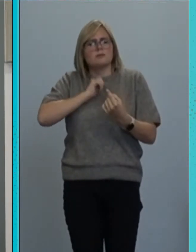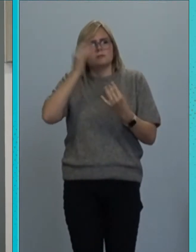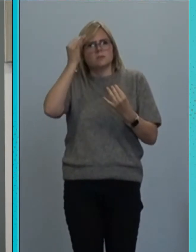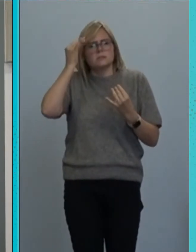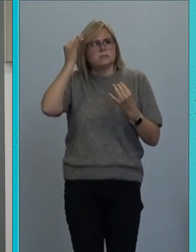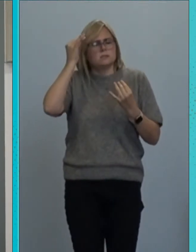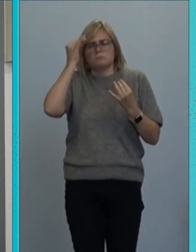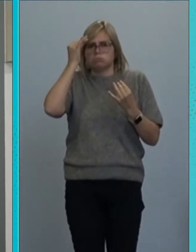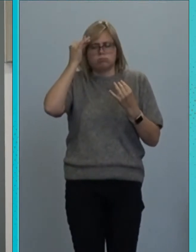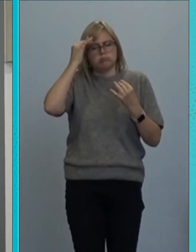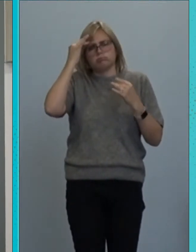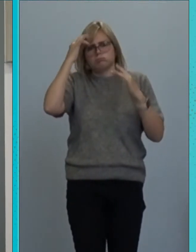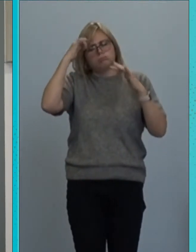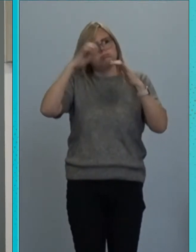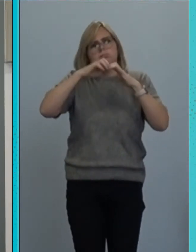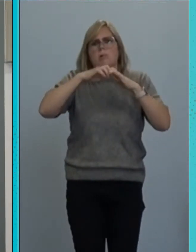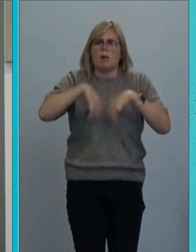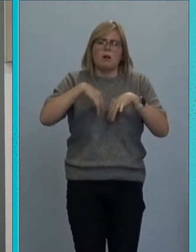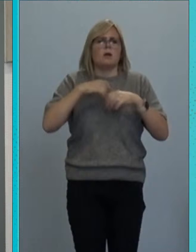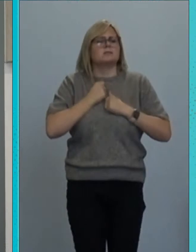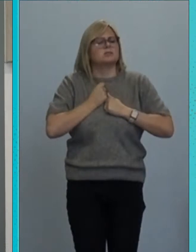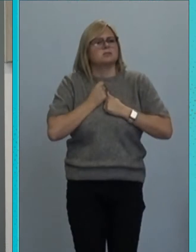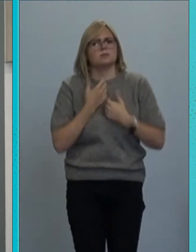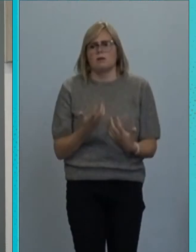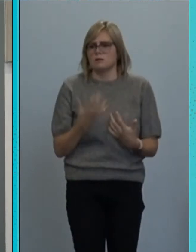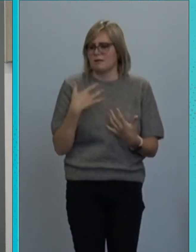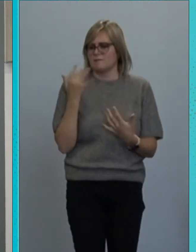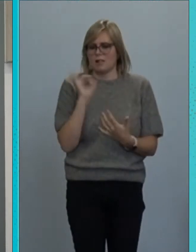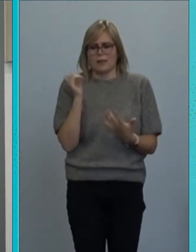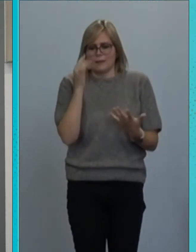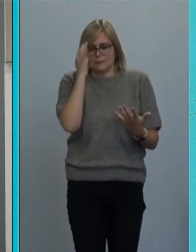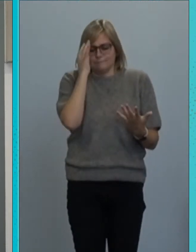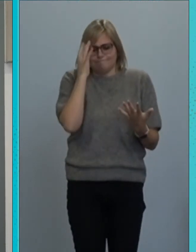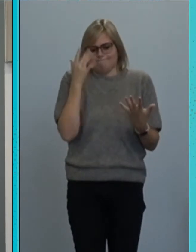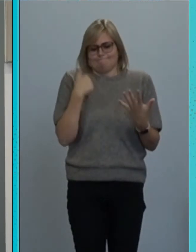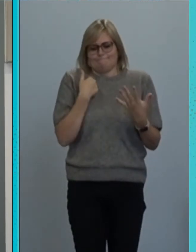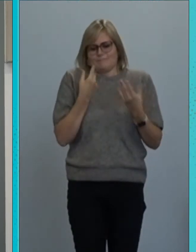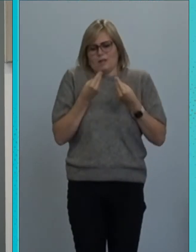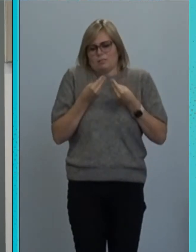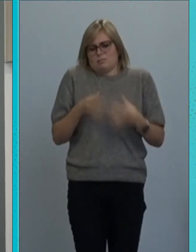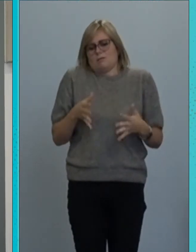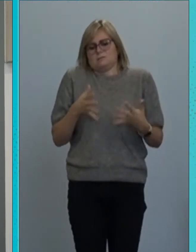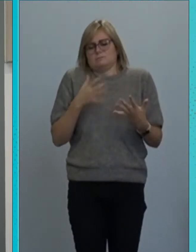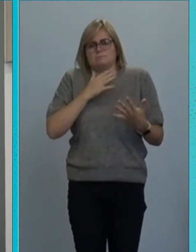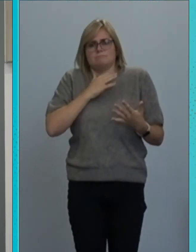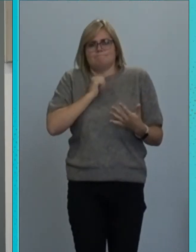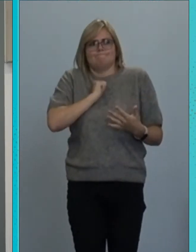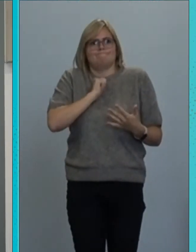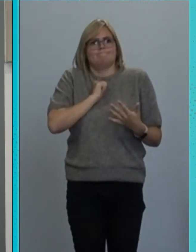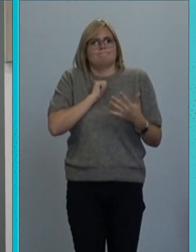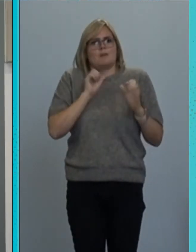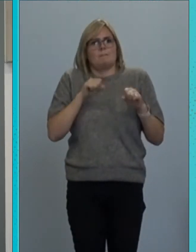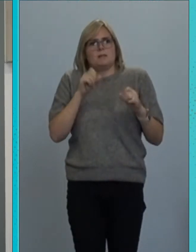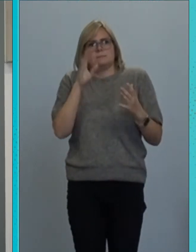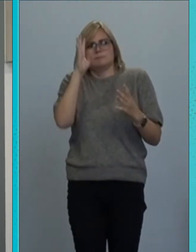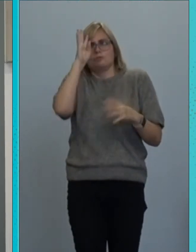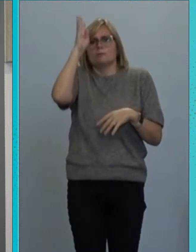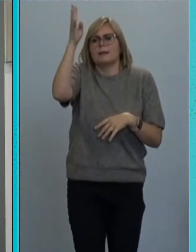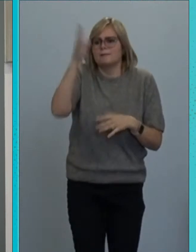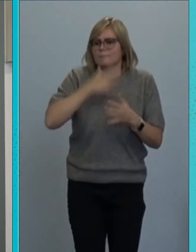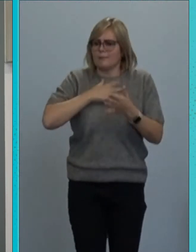was exhausted. I felt like I had lost the ability to be creative in my